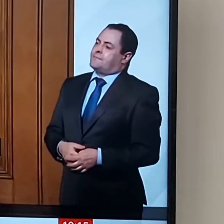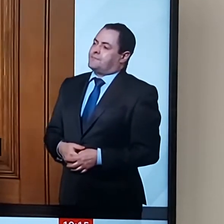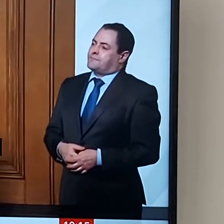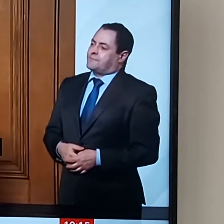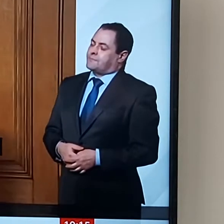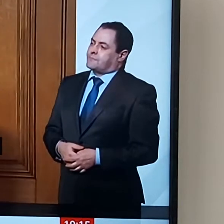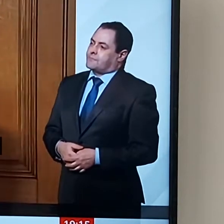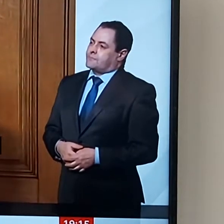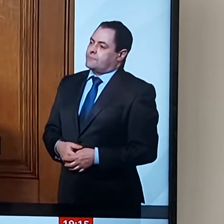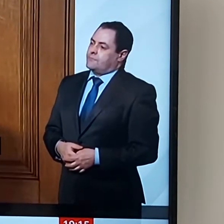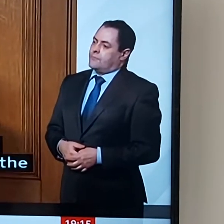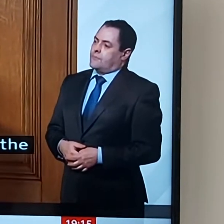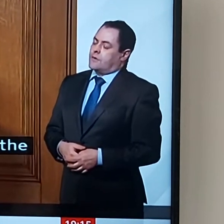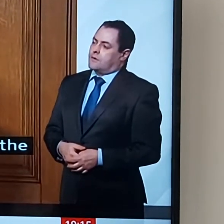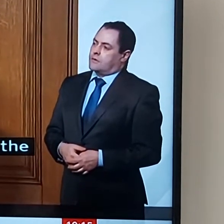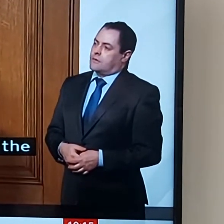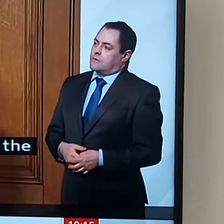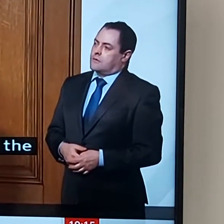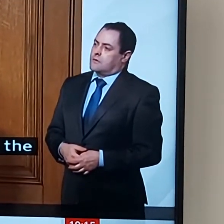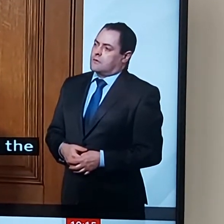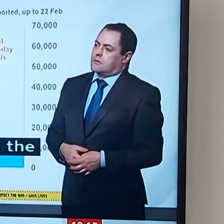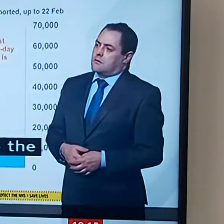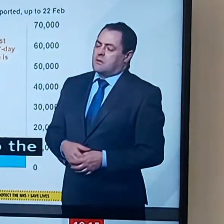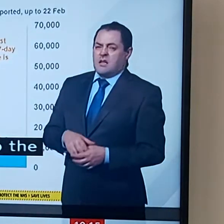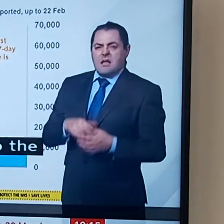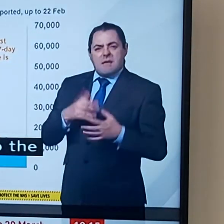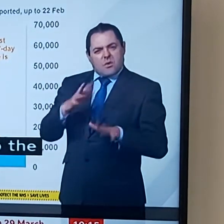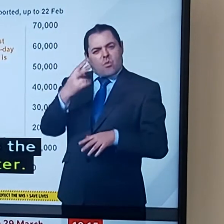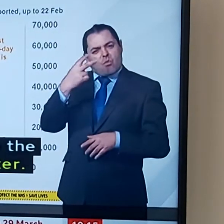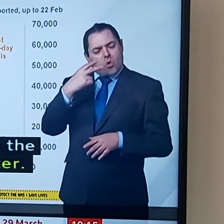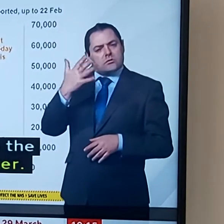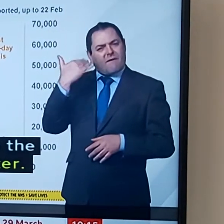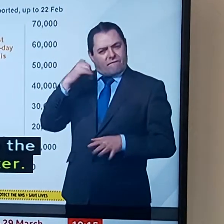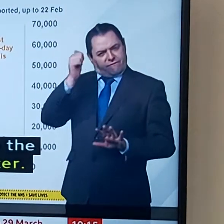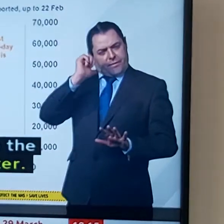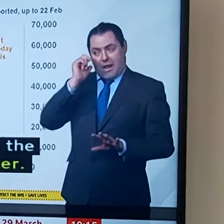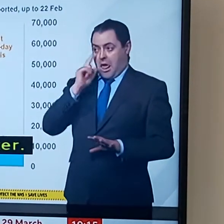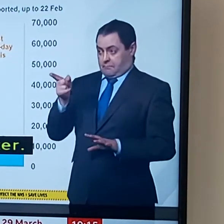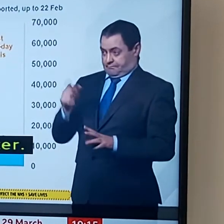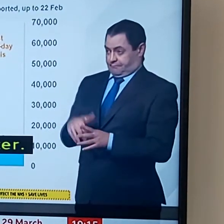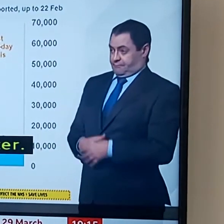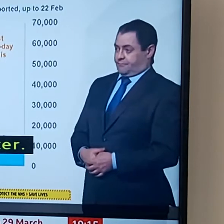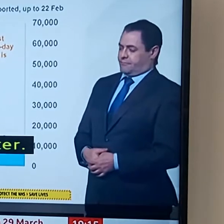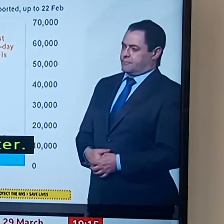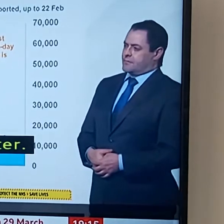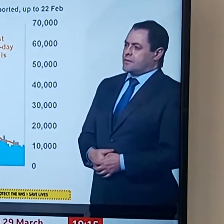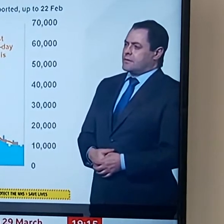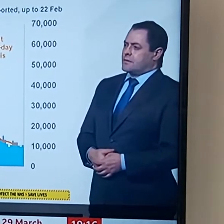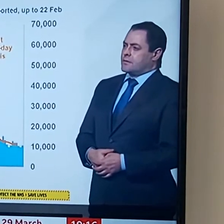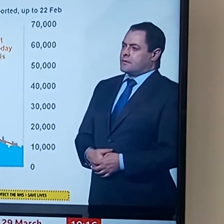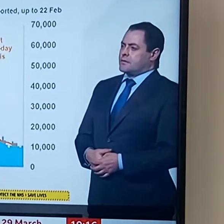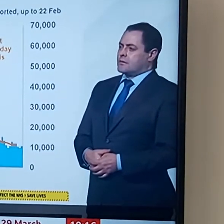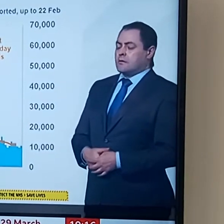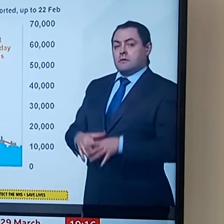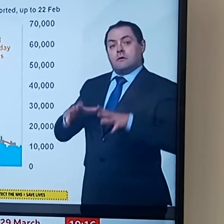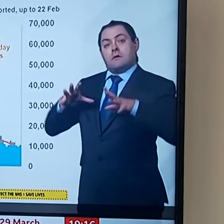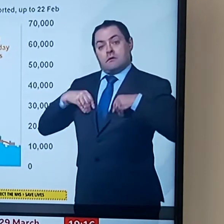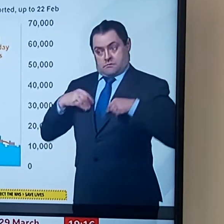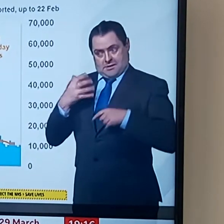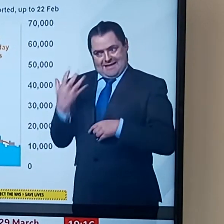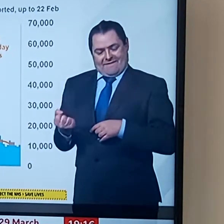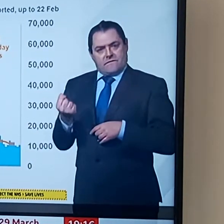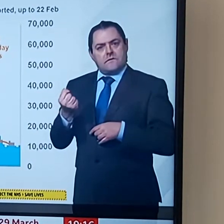This slide, which is familiar, I think, to anyone who's watched these press conferences, shows the number of people testing positive for